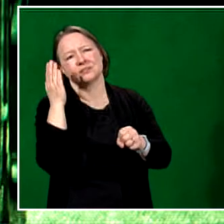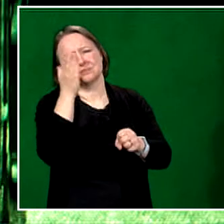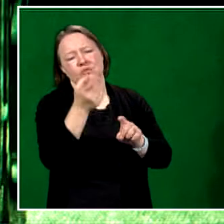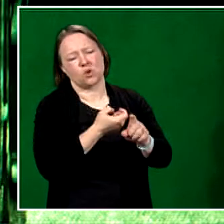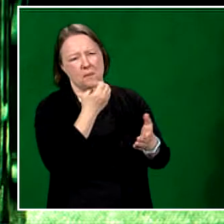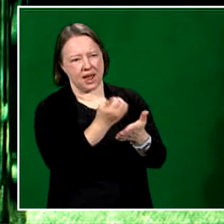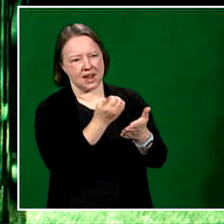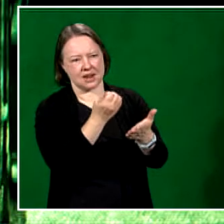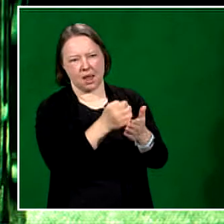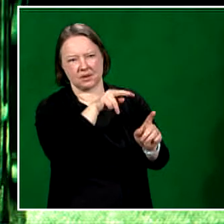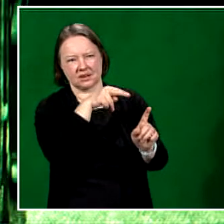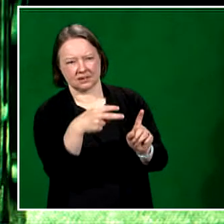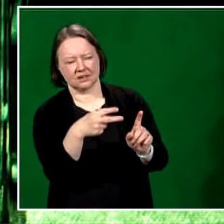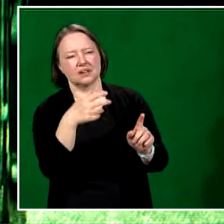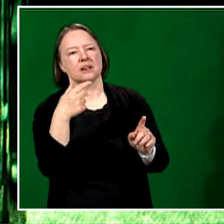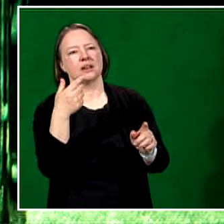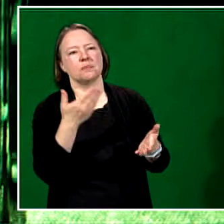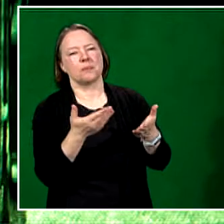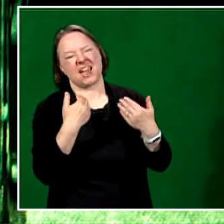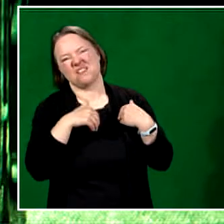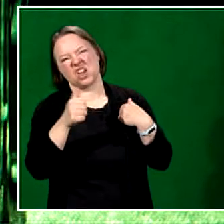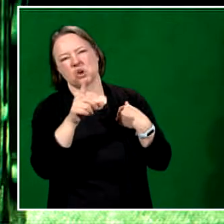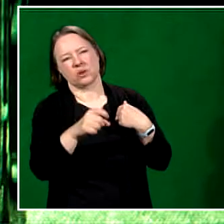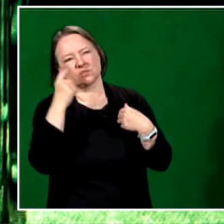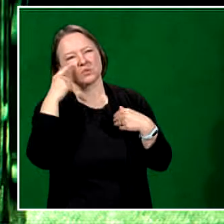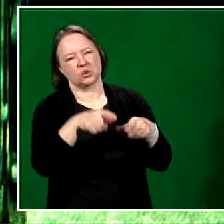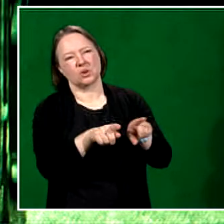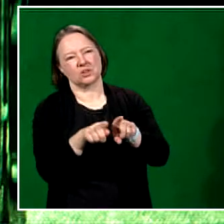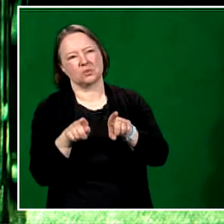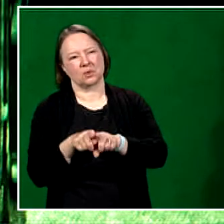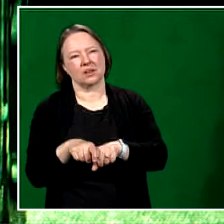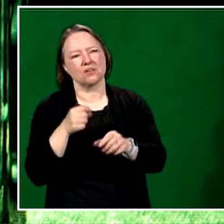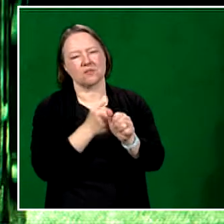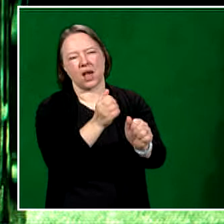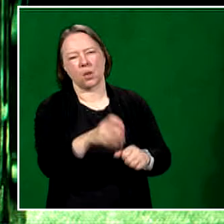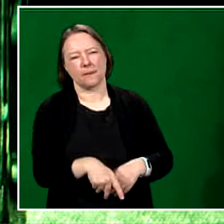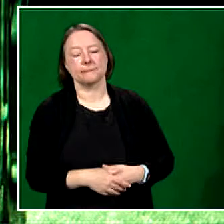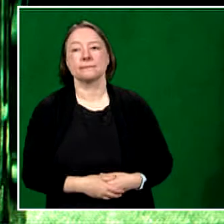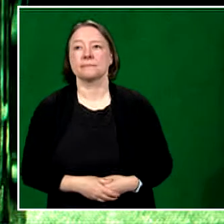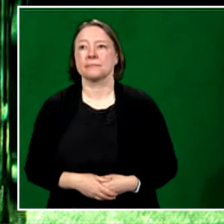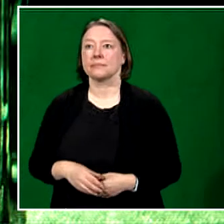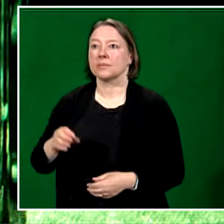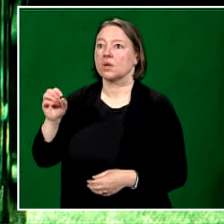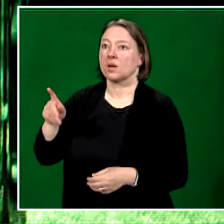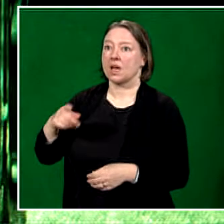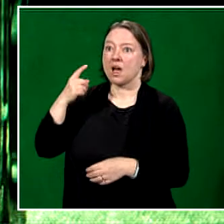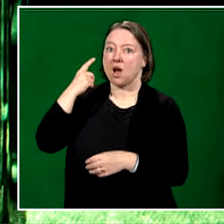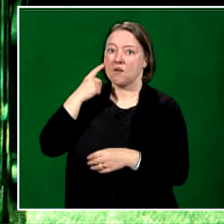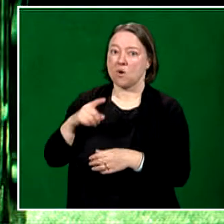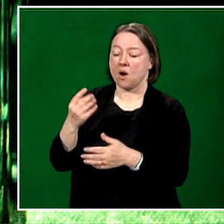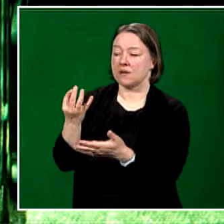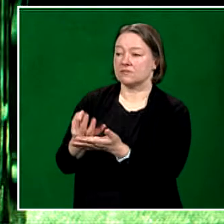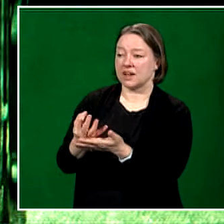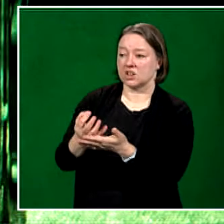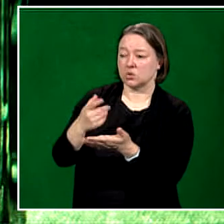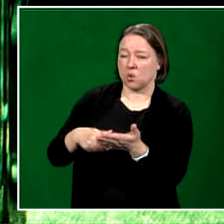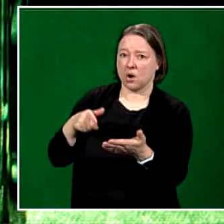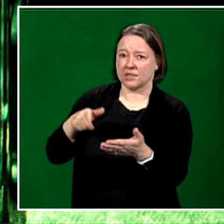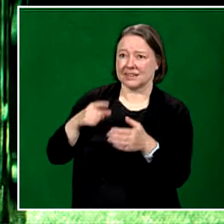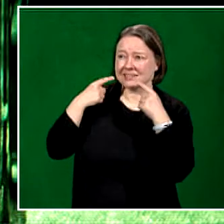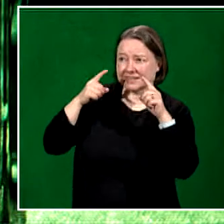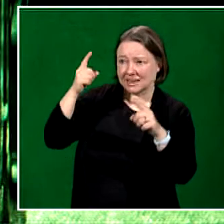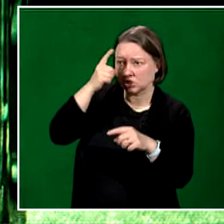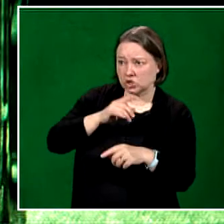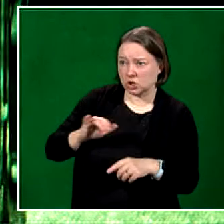standpoint, for example? And I might have another question for you as a follow-up. Okay, so in terms of finances, what would the success look